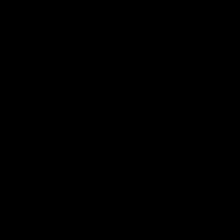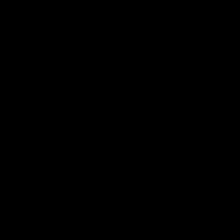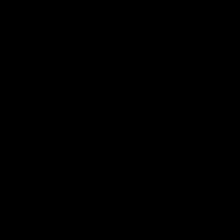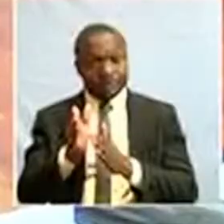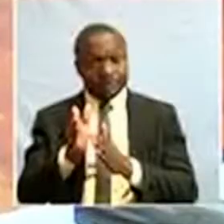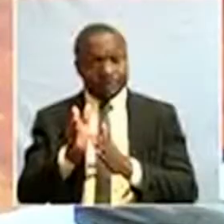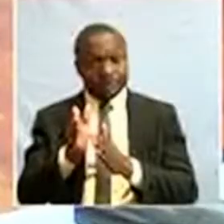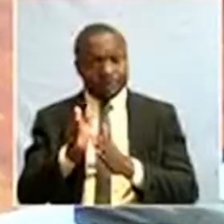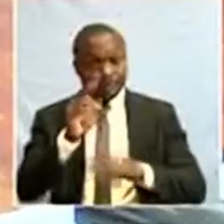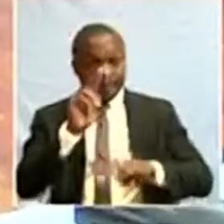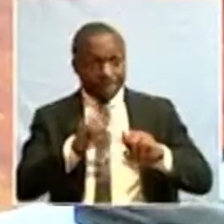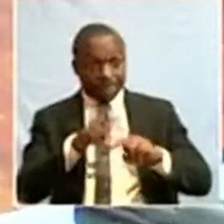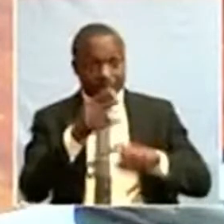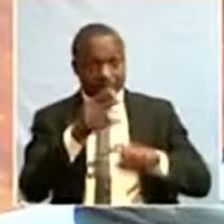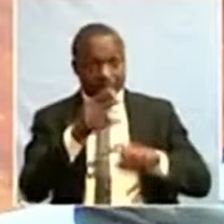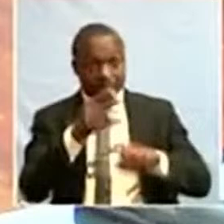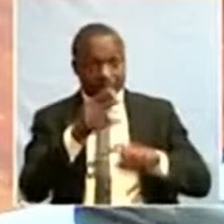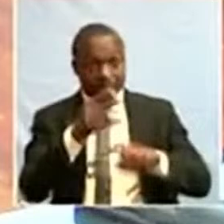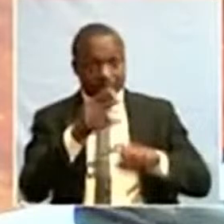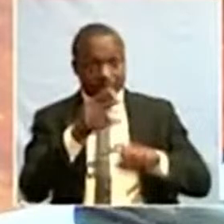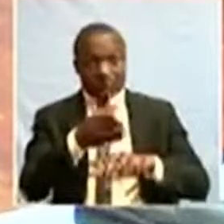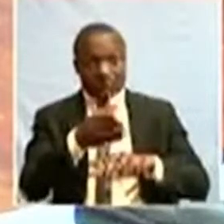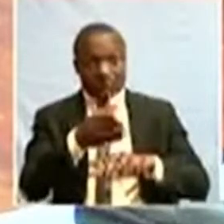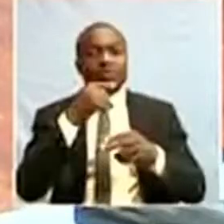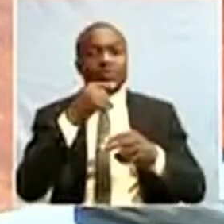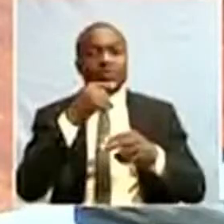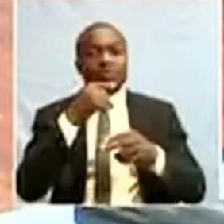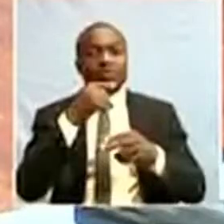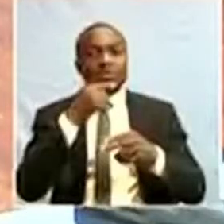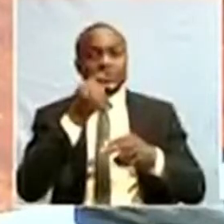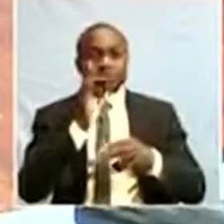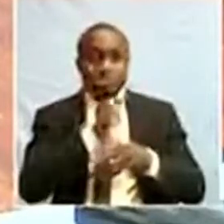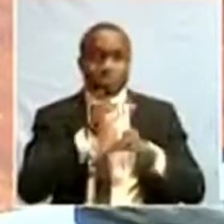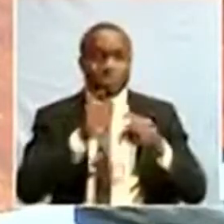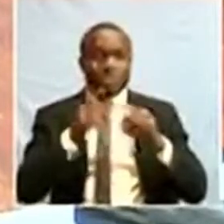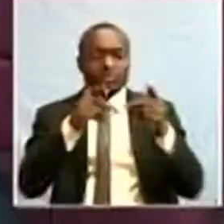They left the PS. We didn't Department of Social.